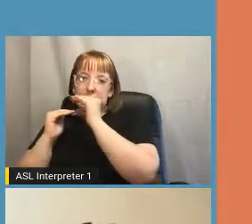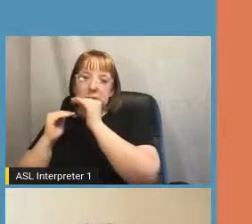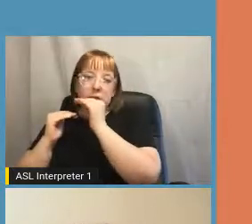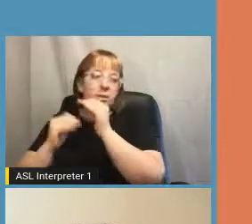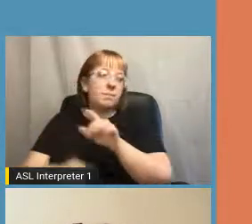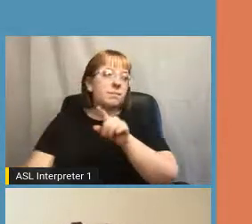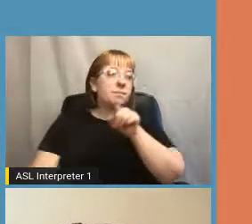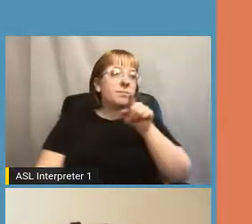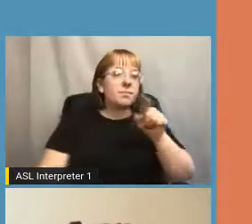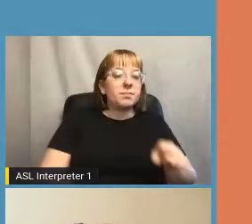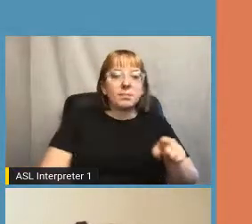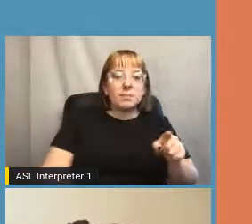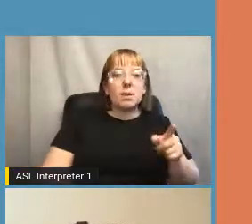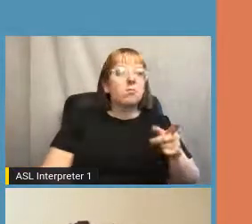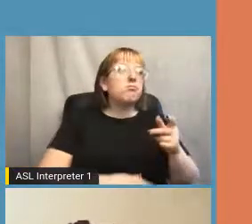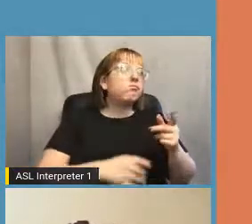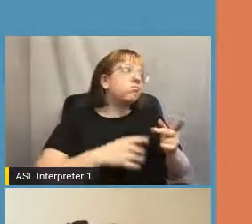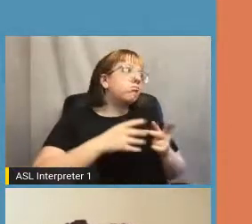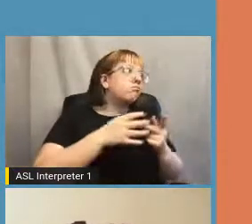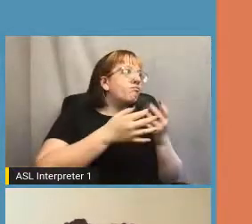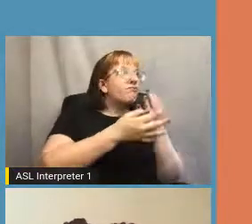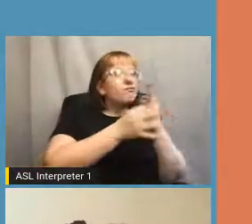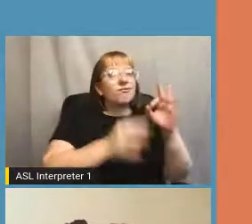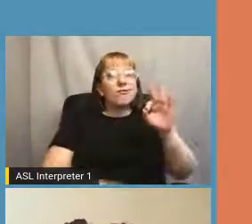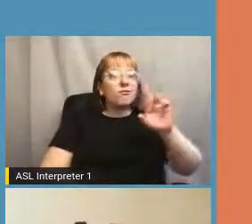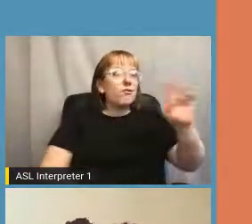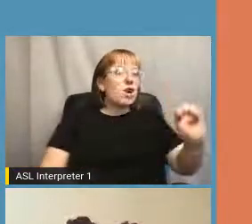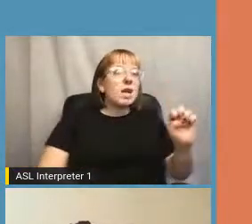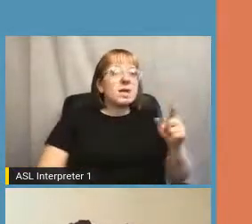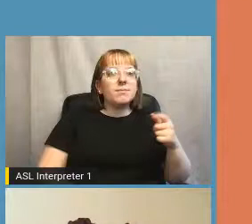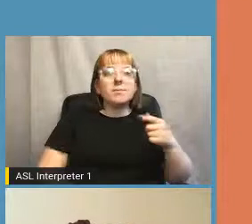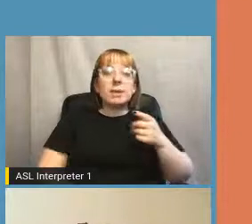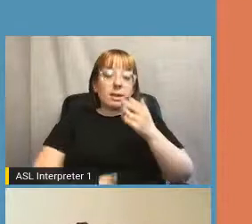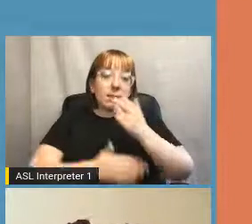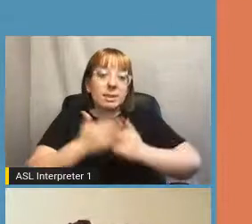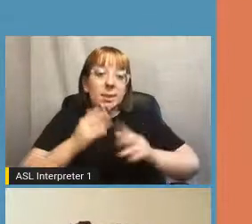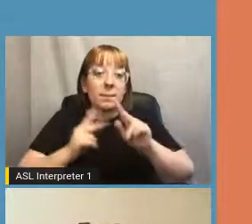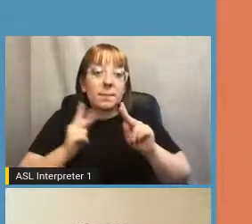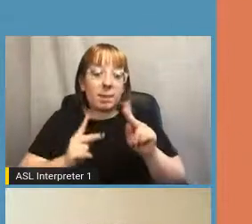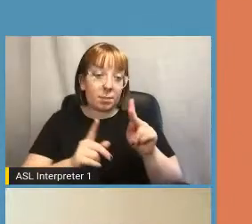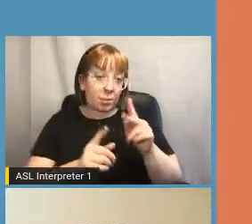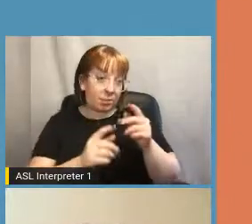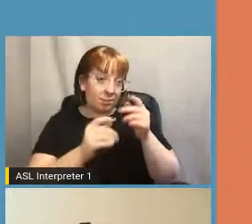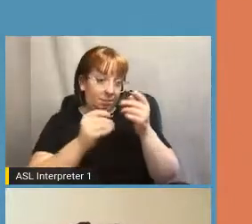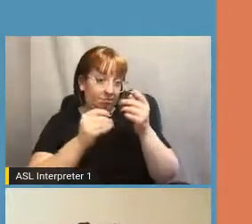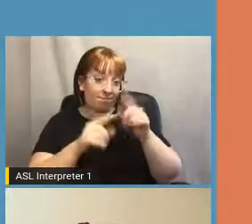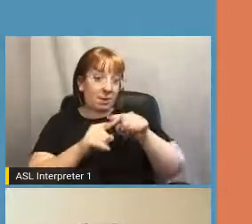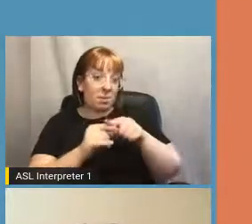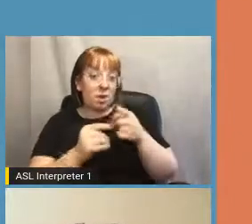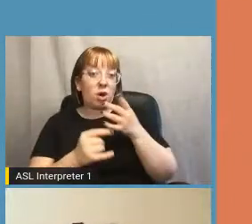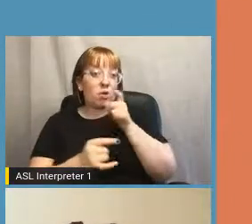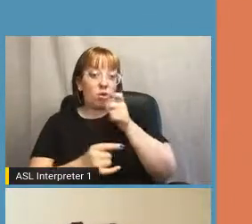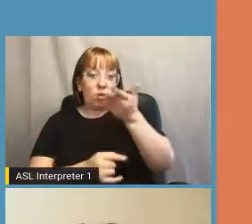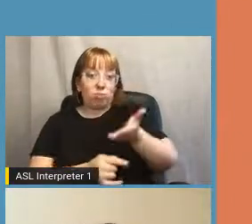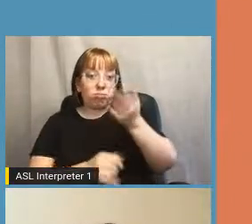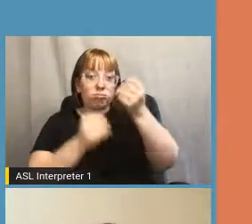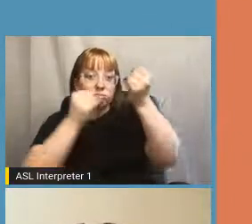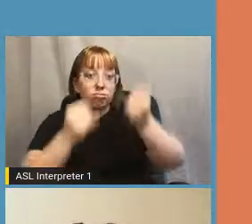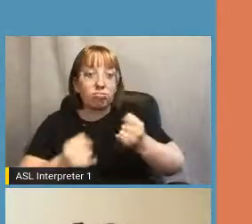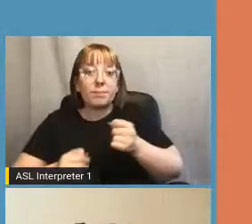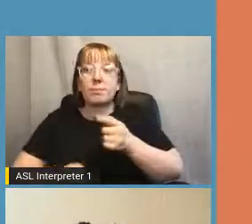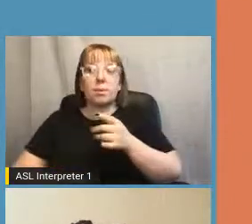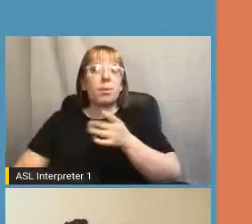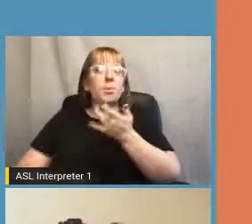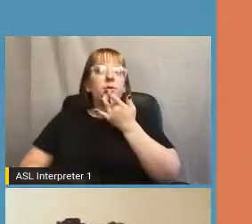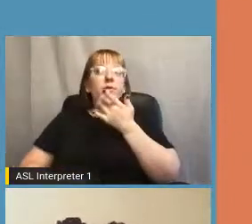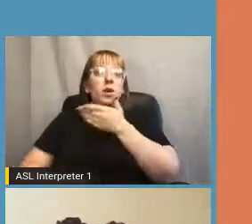would really need that because they just want a white gallery or a white box gallery experience as opposed to a very